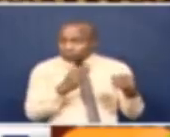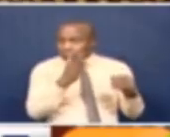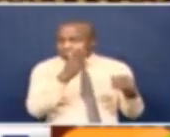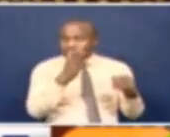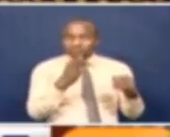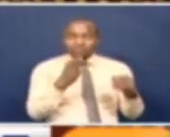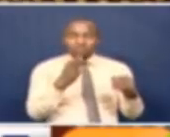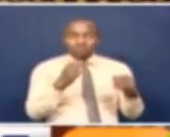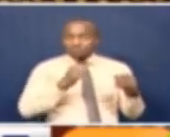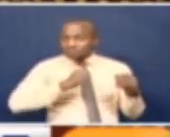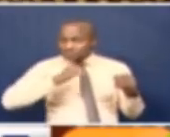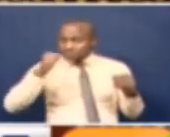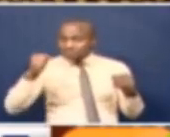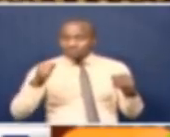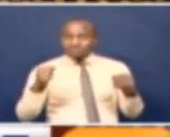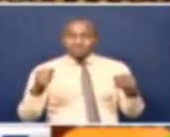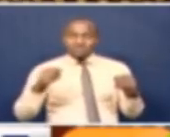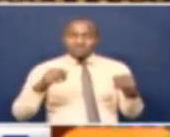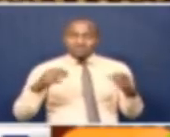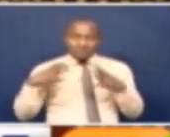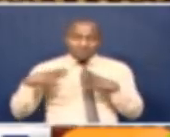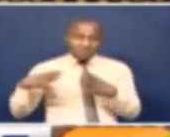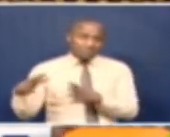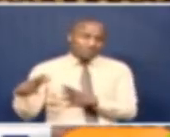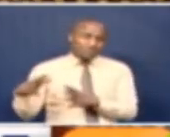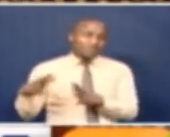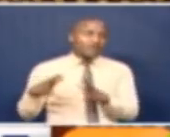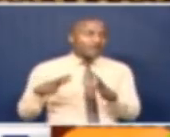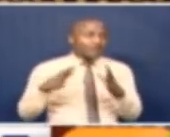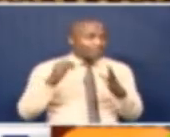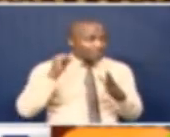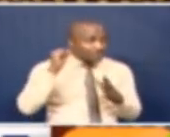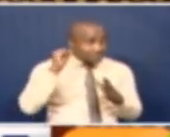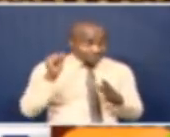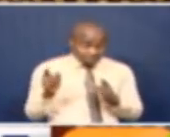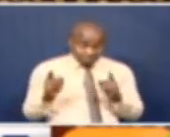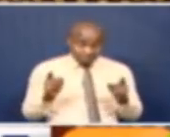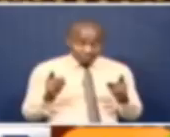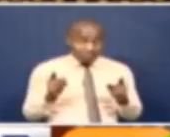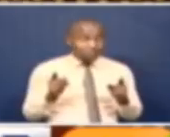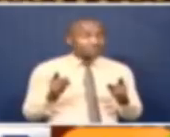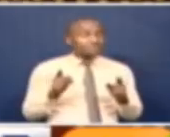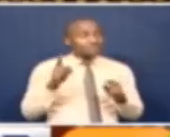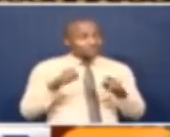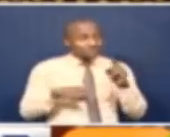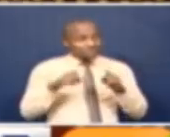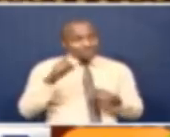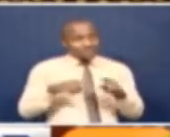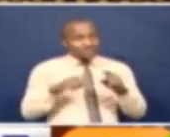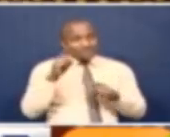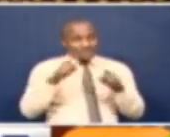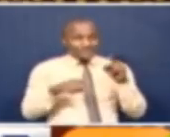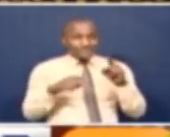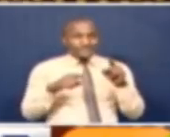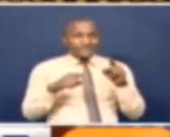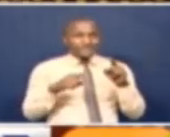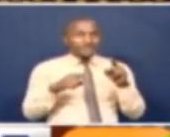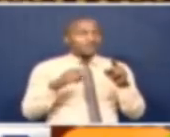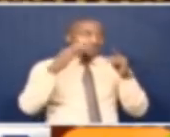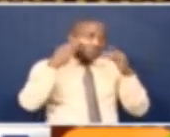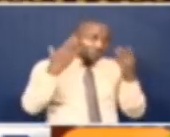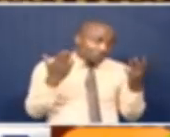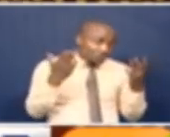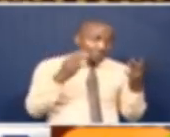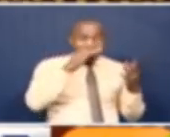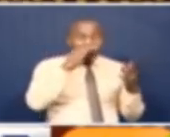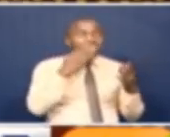people on another. The way politics is, it's dynamic. You don't know what